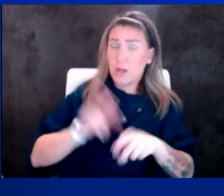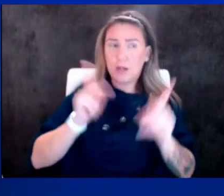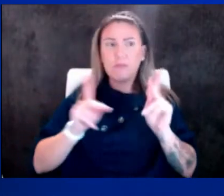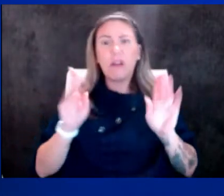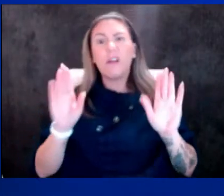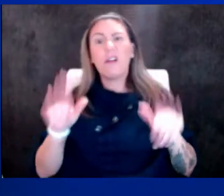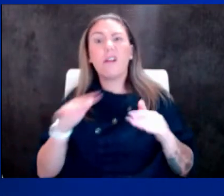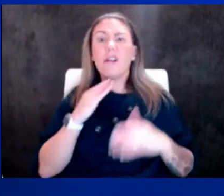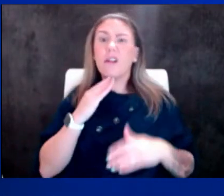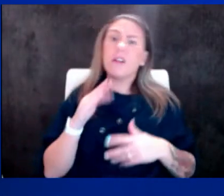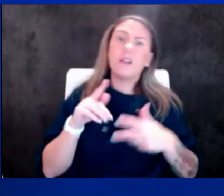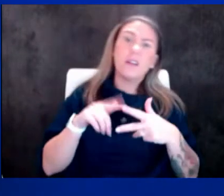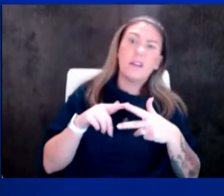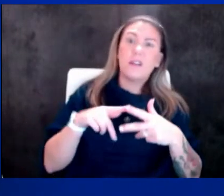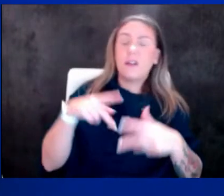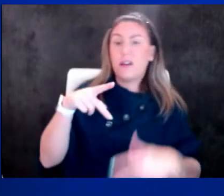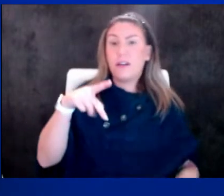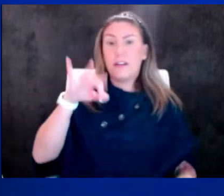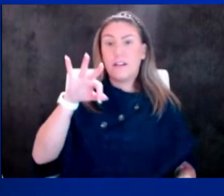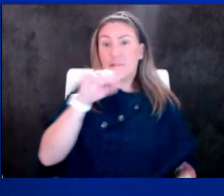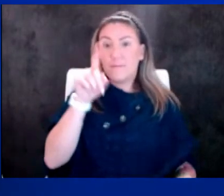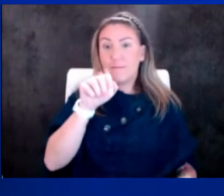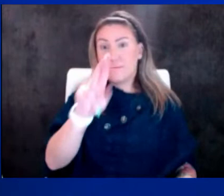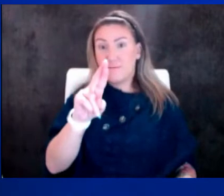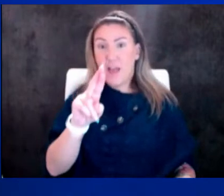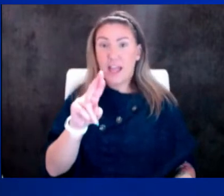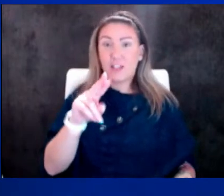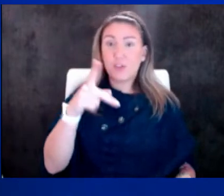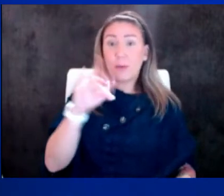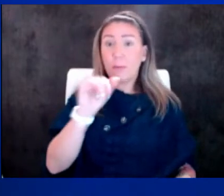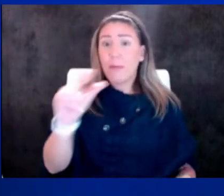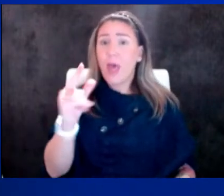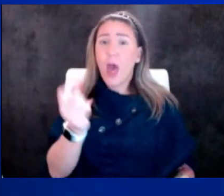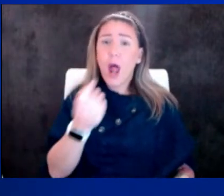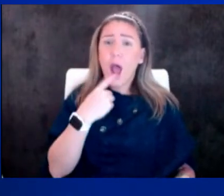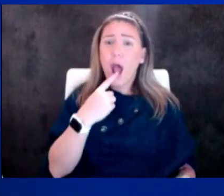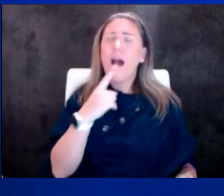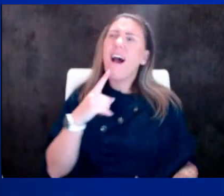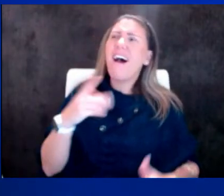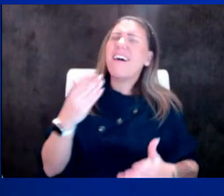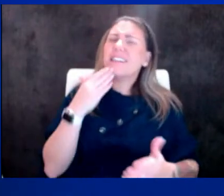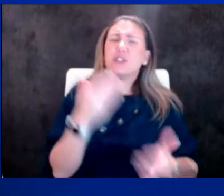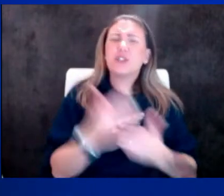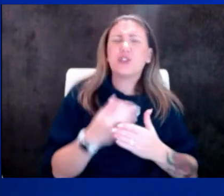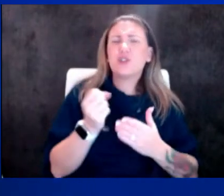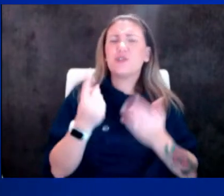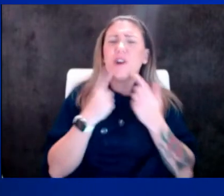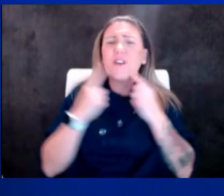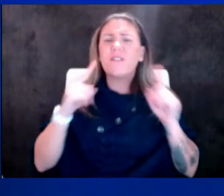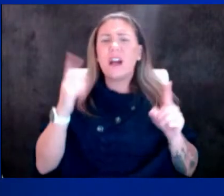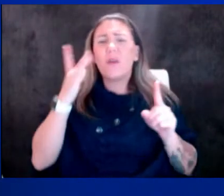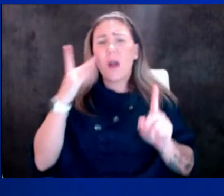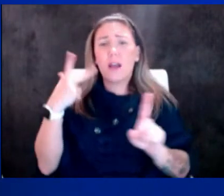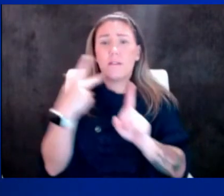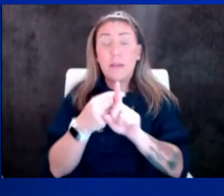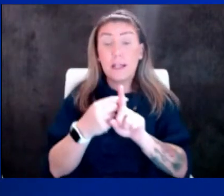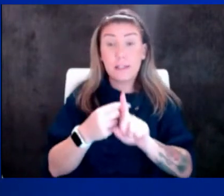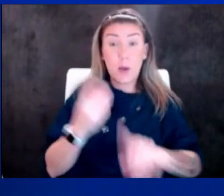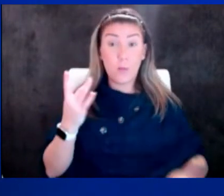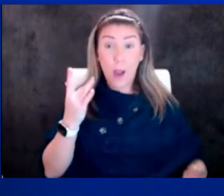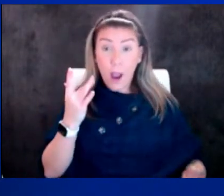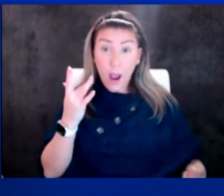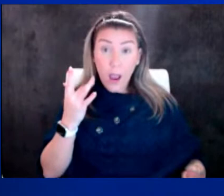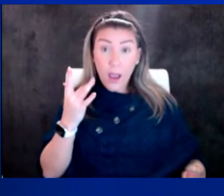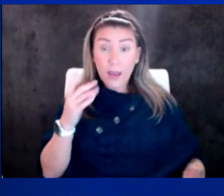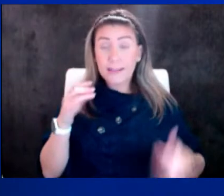in a little bit, the Merck pill, especially the Pfizer pill, and say, man, that's so effective. Why do I need to be vaccinated? Because you're still